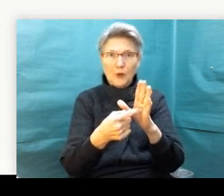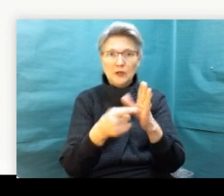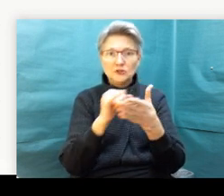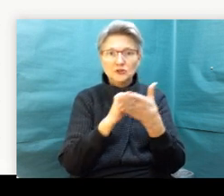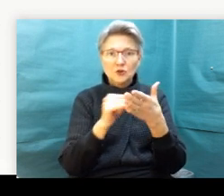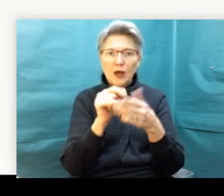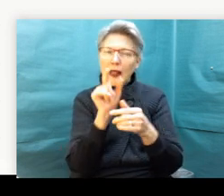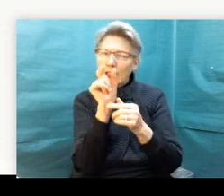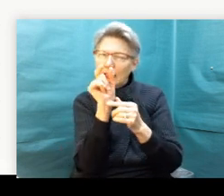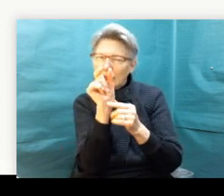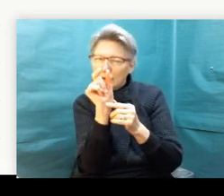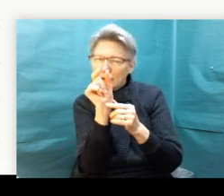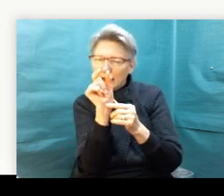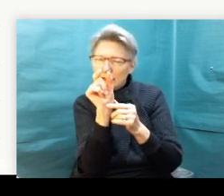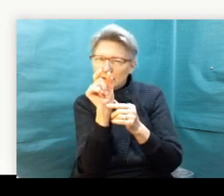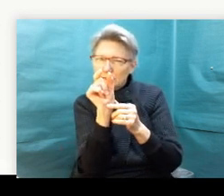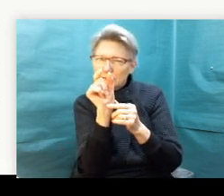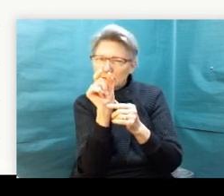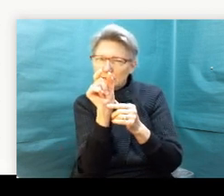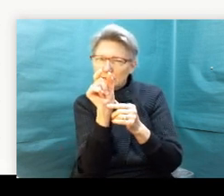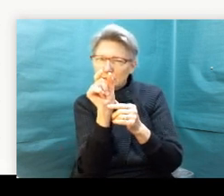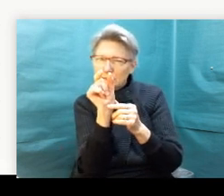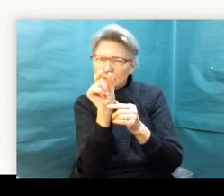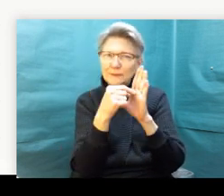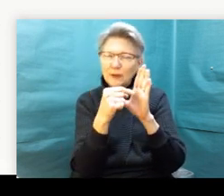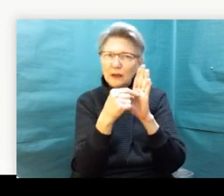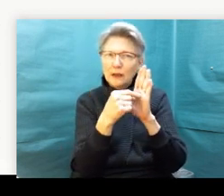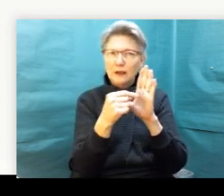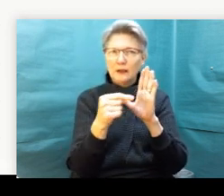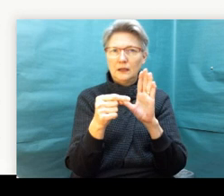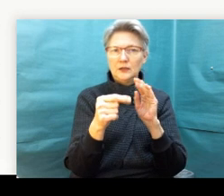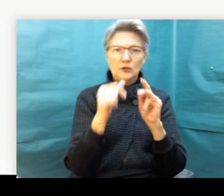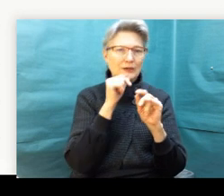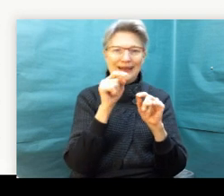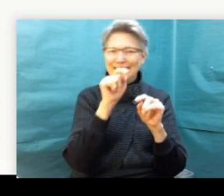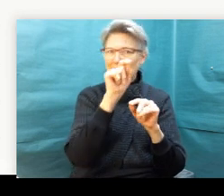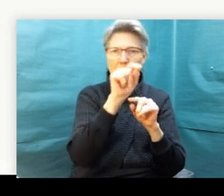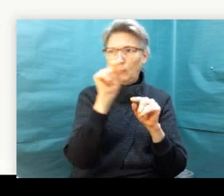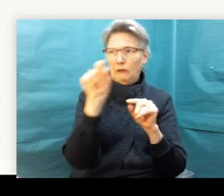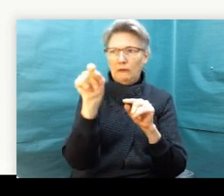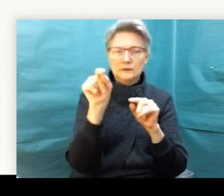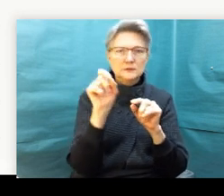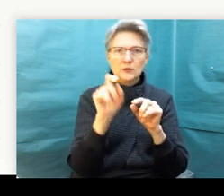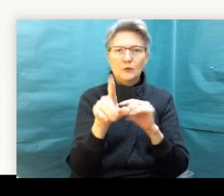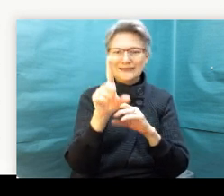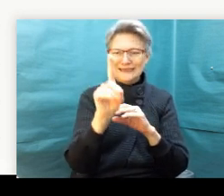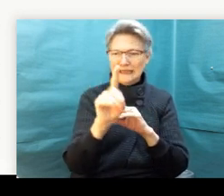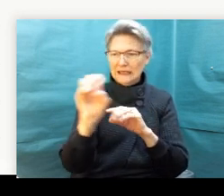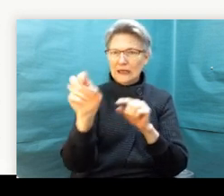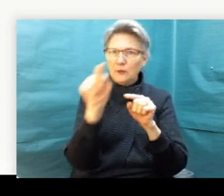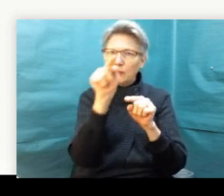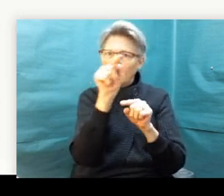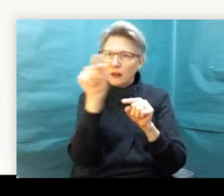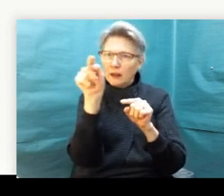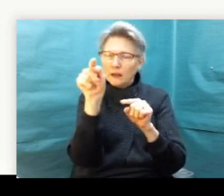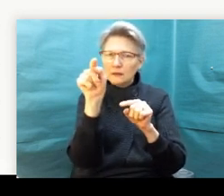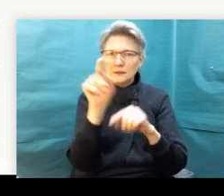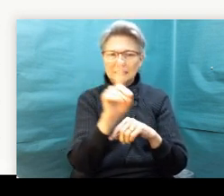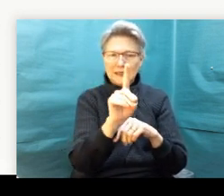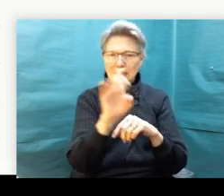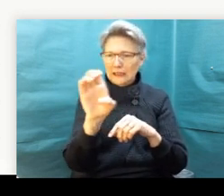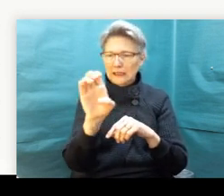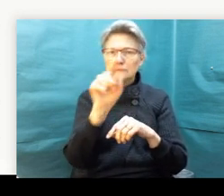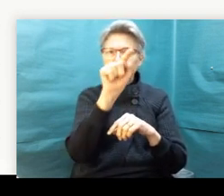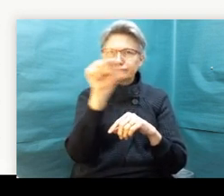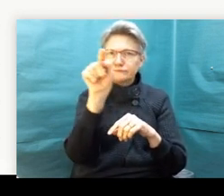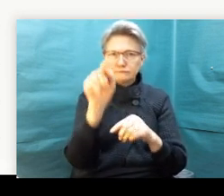a little line segment symbol. You don't need the points on both ends like we have here in the line segment, right? That's my attempt